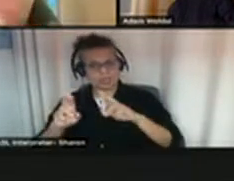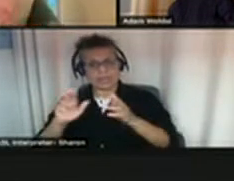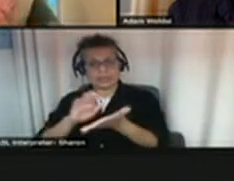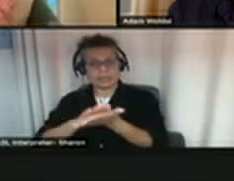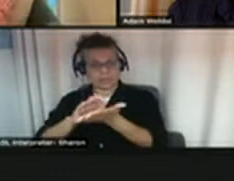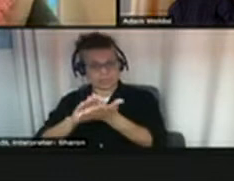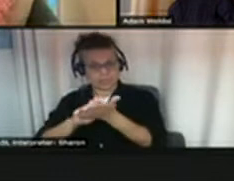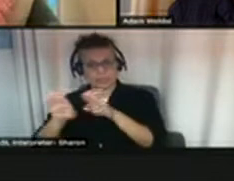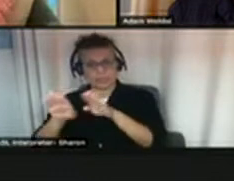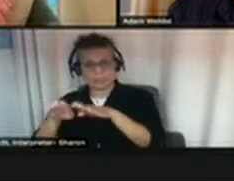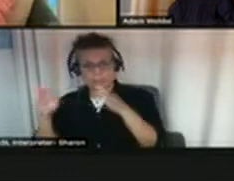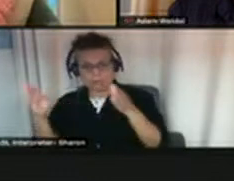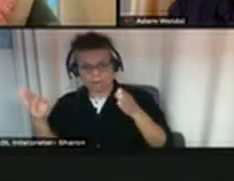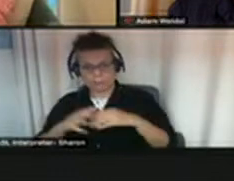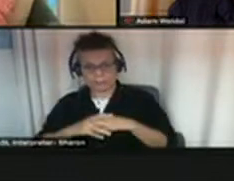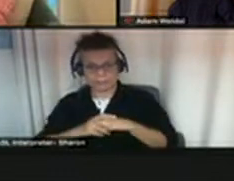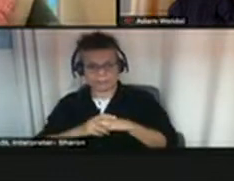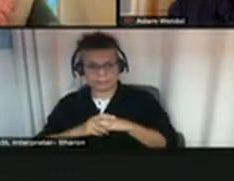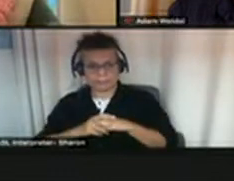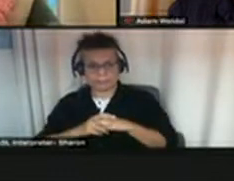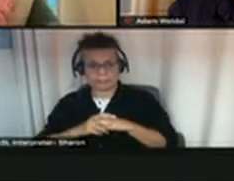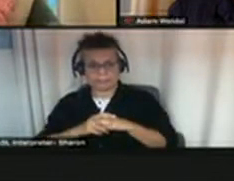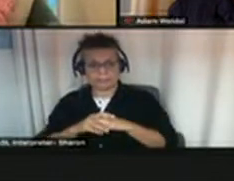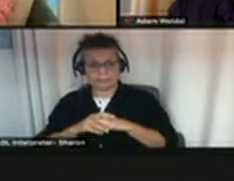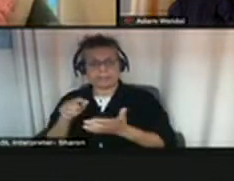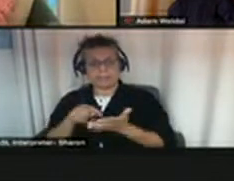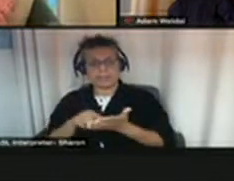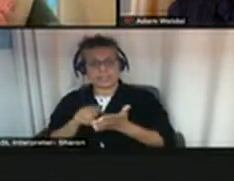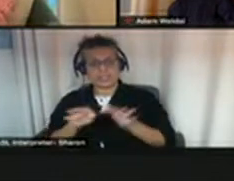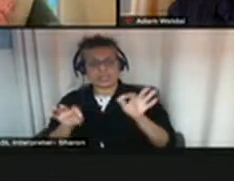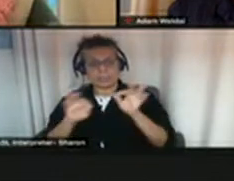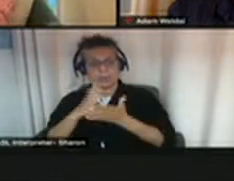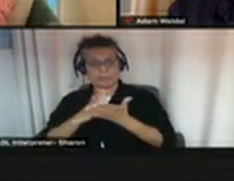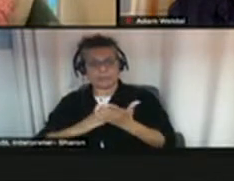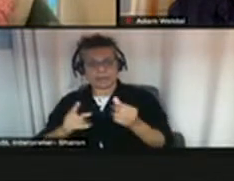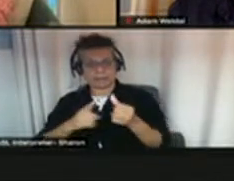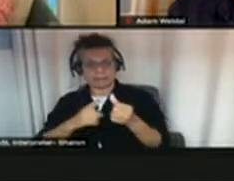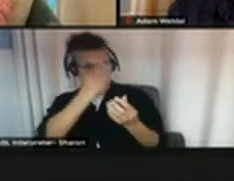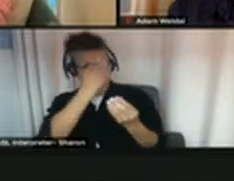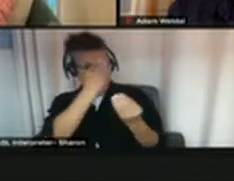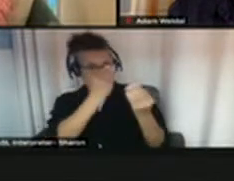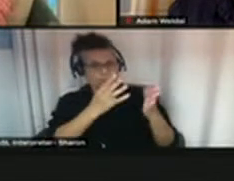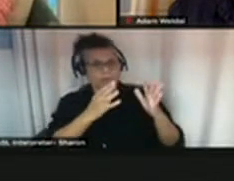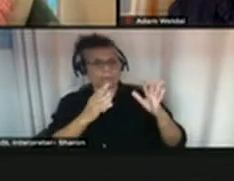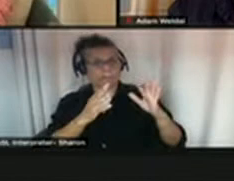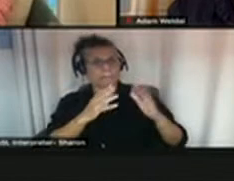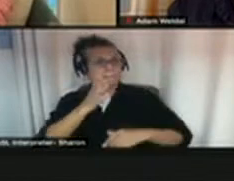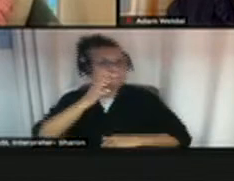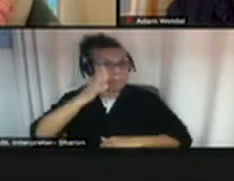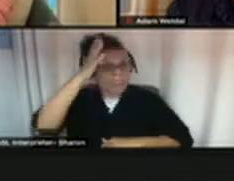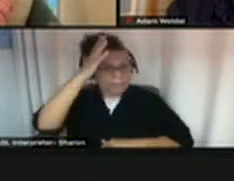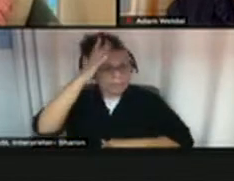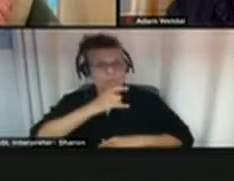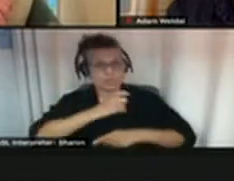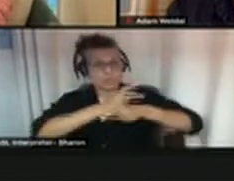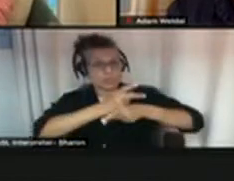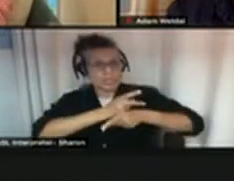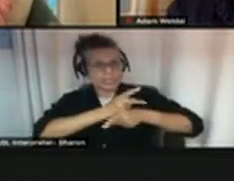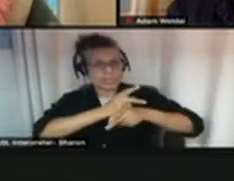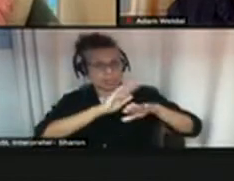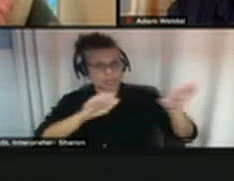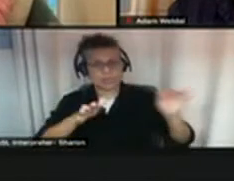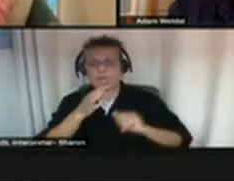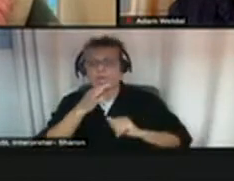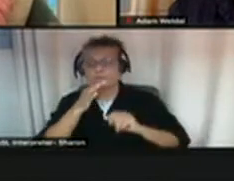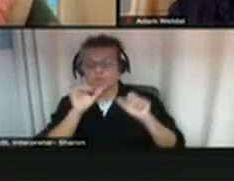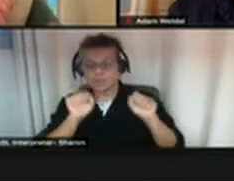opening. And that is a key component to inform parents, caregivers, as soon as possible. So